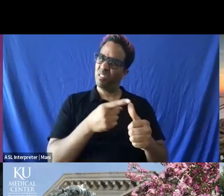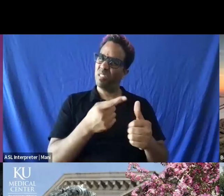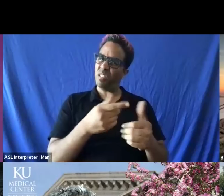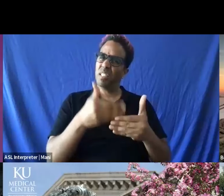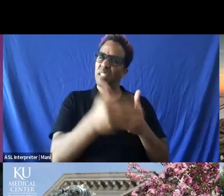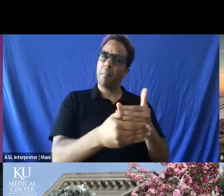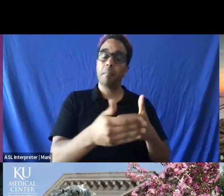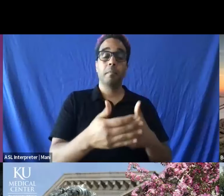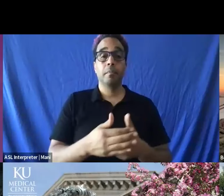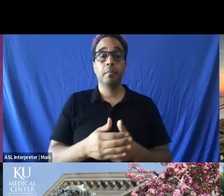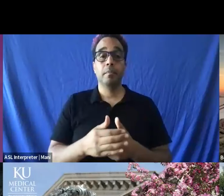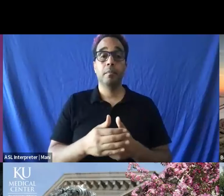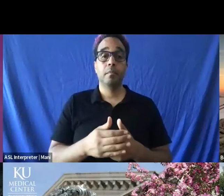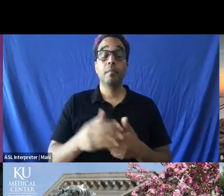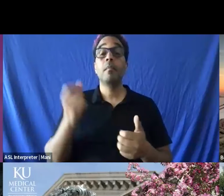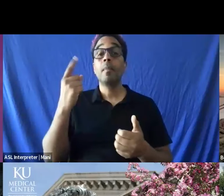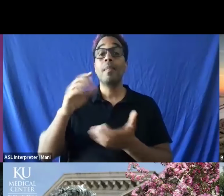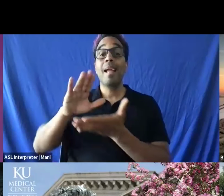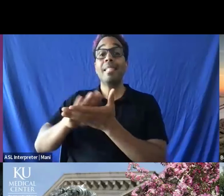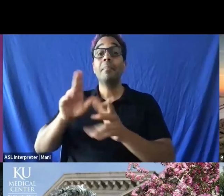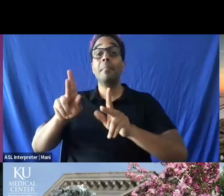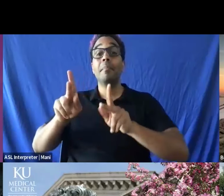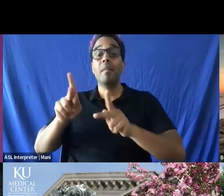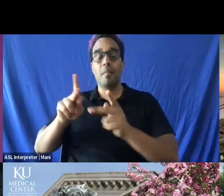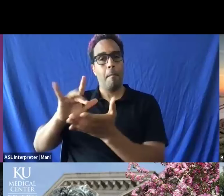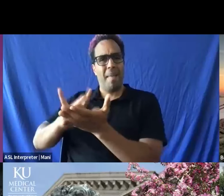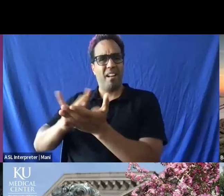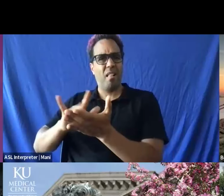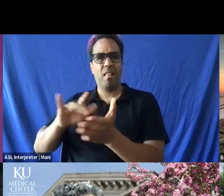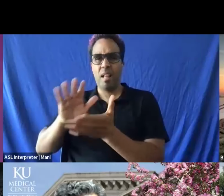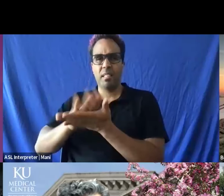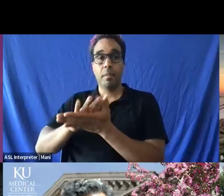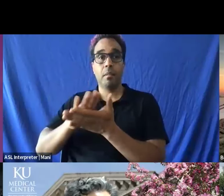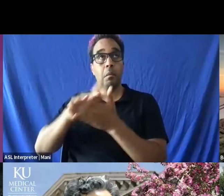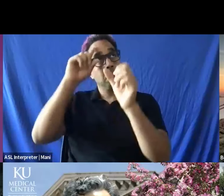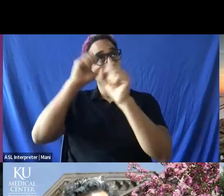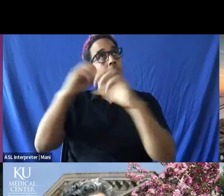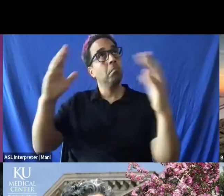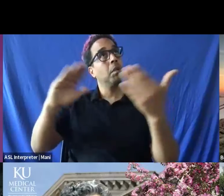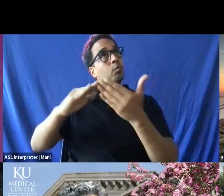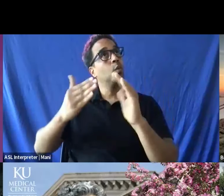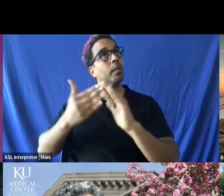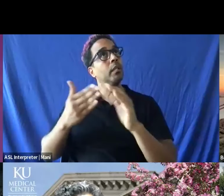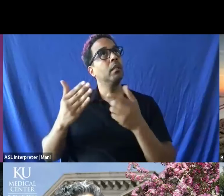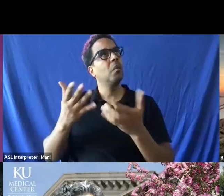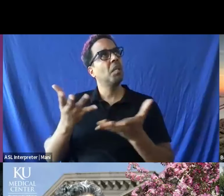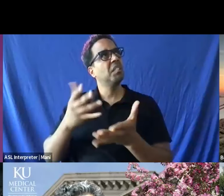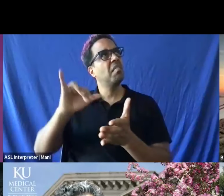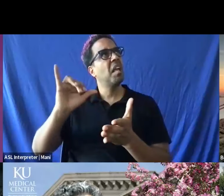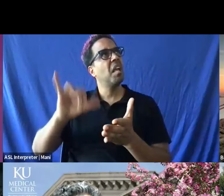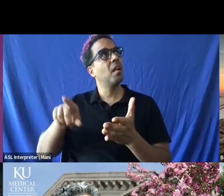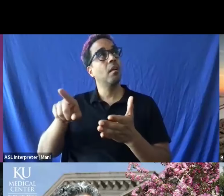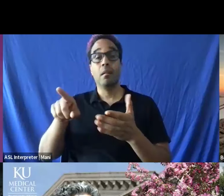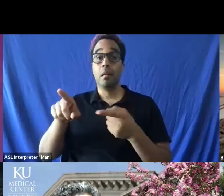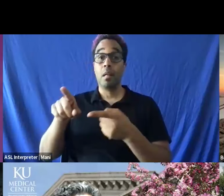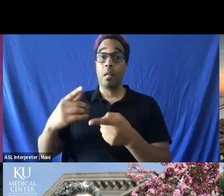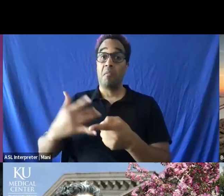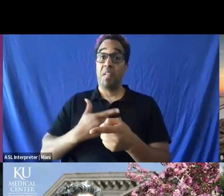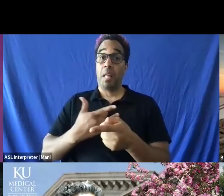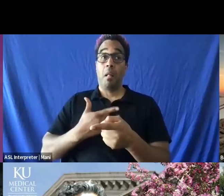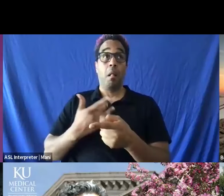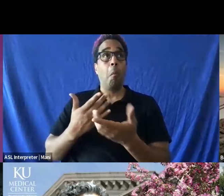constitutes a community for many academic medical researchers, it's as if there's a checklist that you need to go